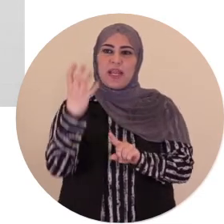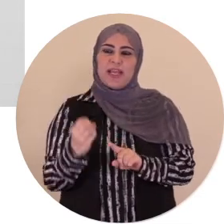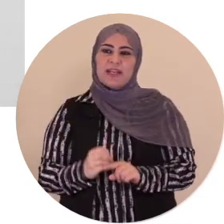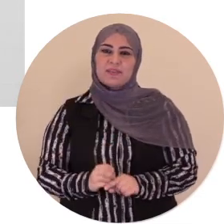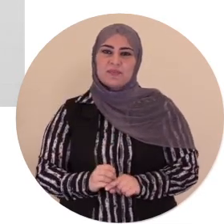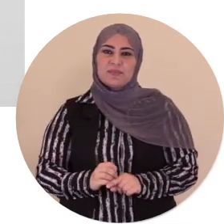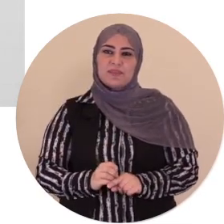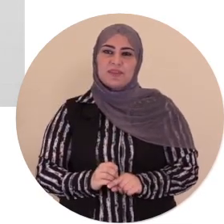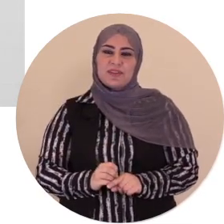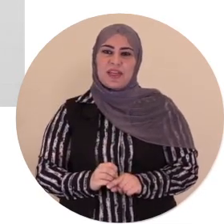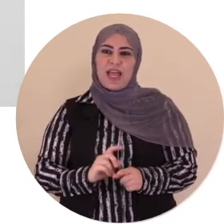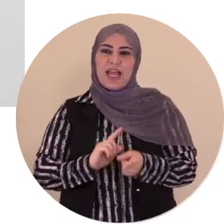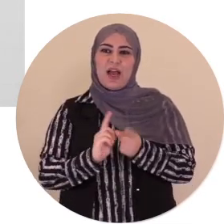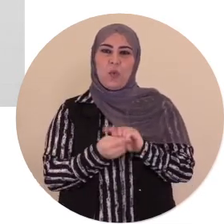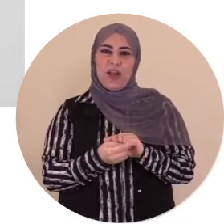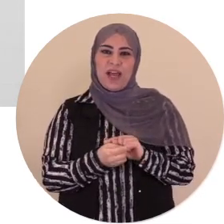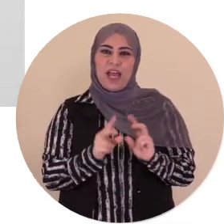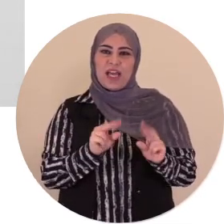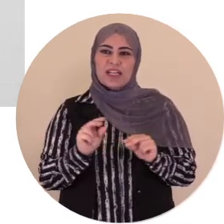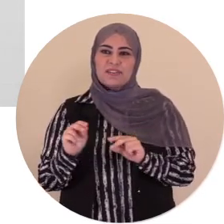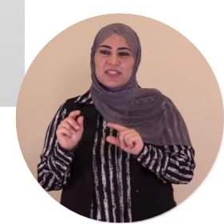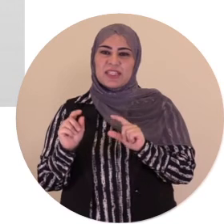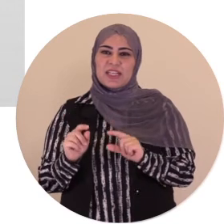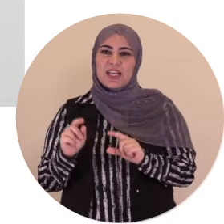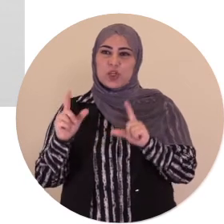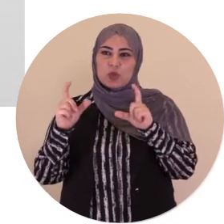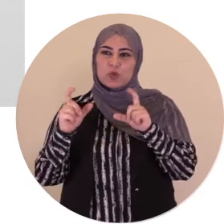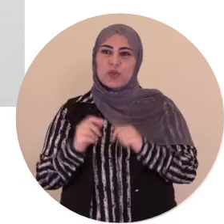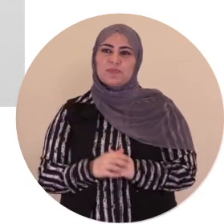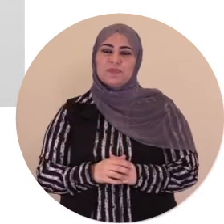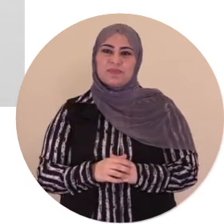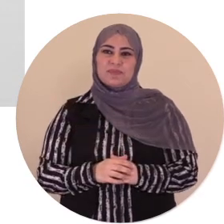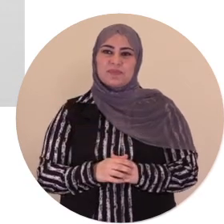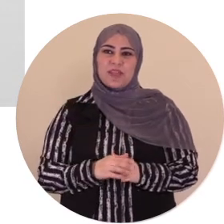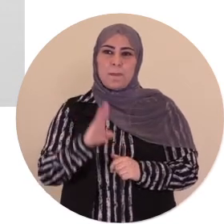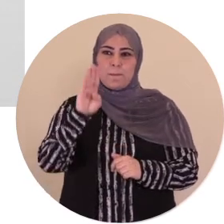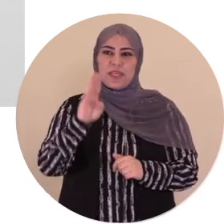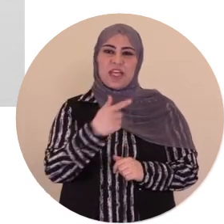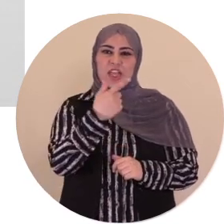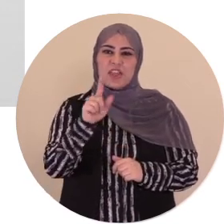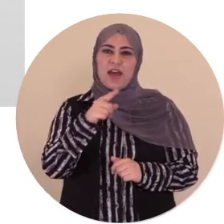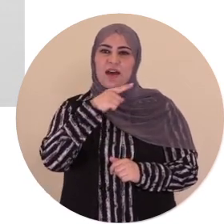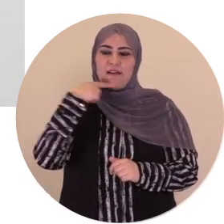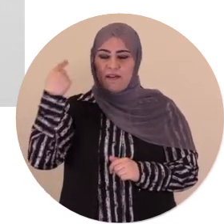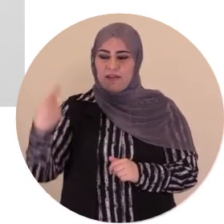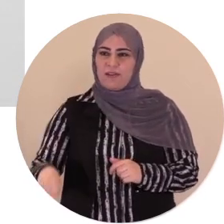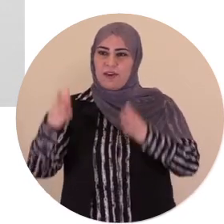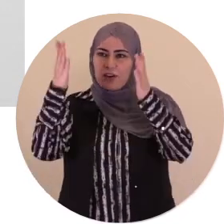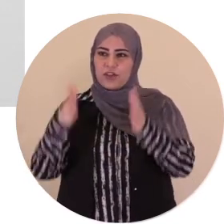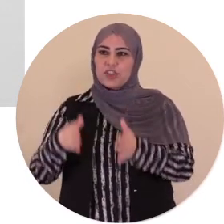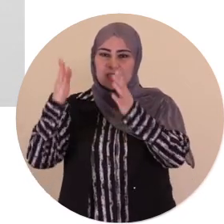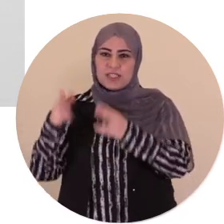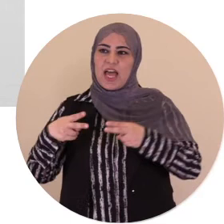Venus. Very simple if you simply follow the equation. Now, the next question is, the Russians have also